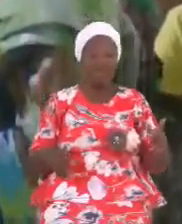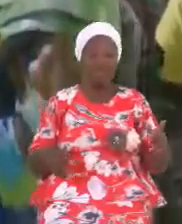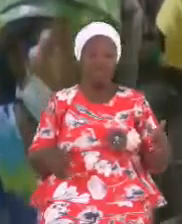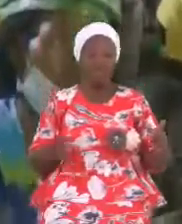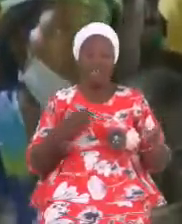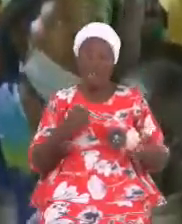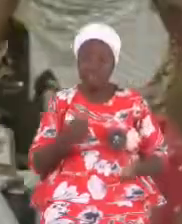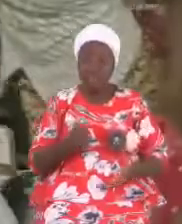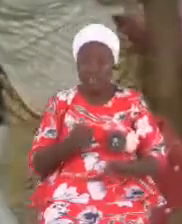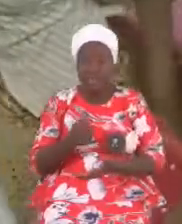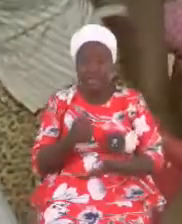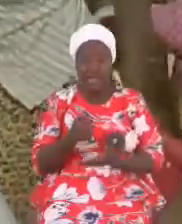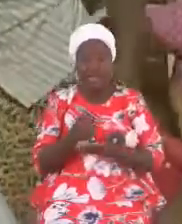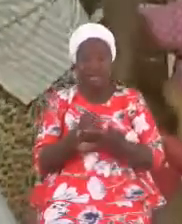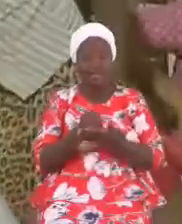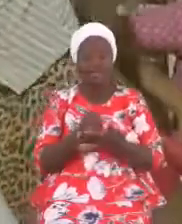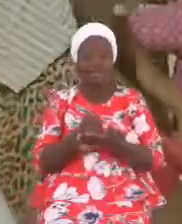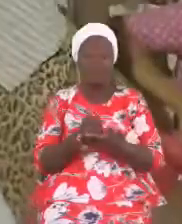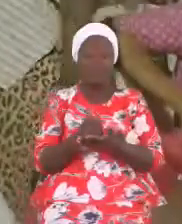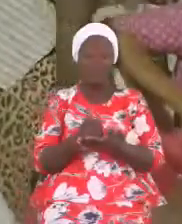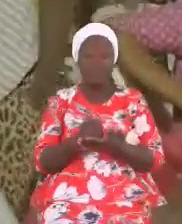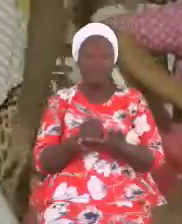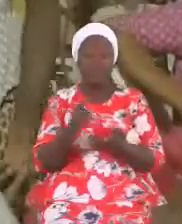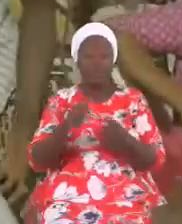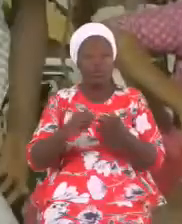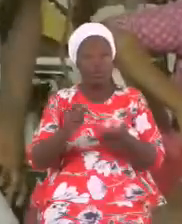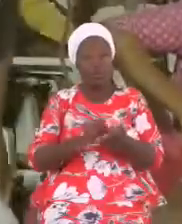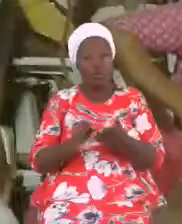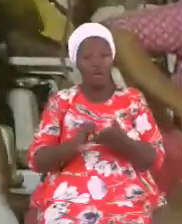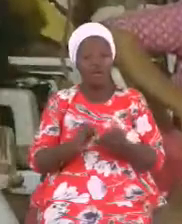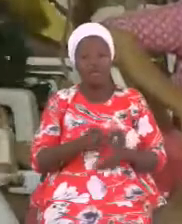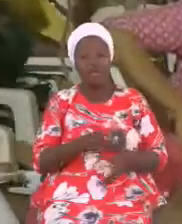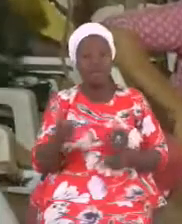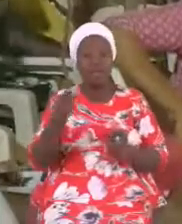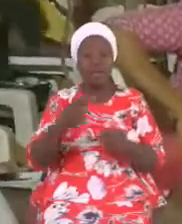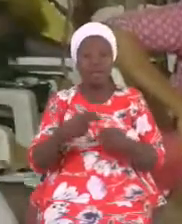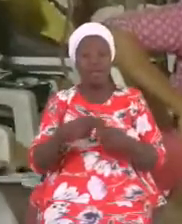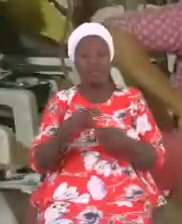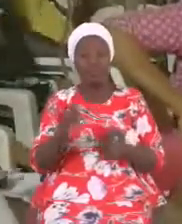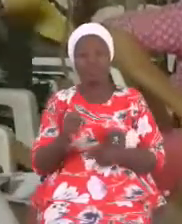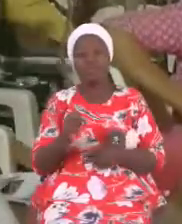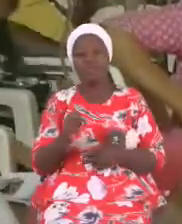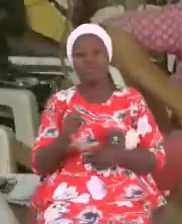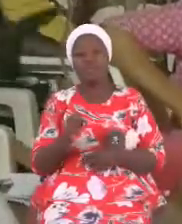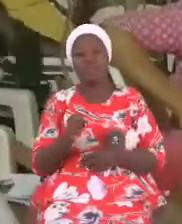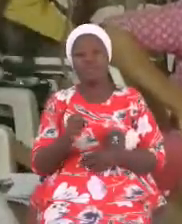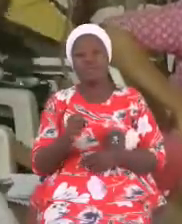and to the language section, and to the gate area.